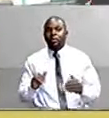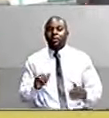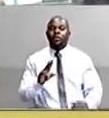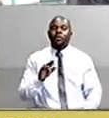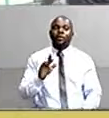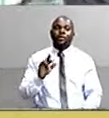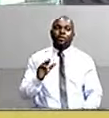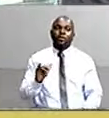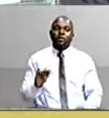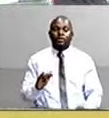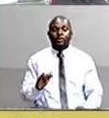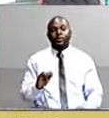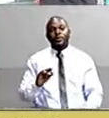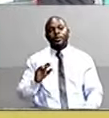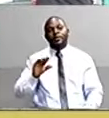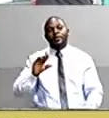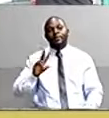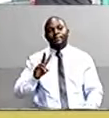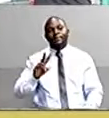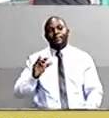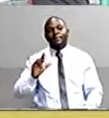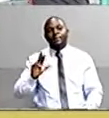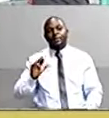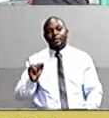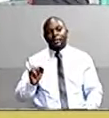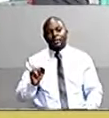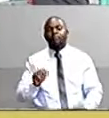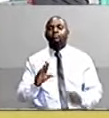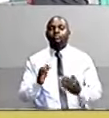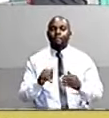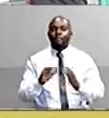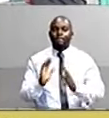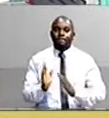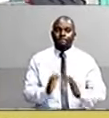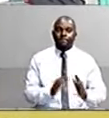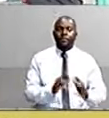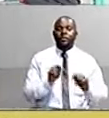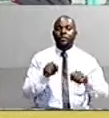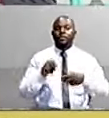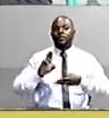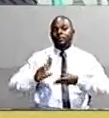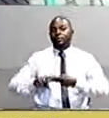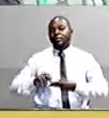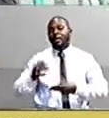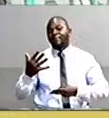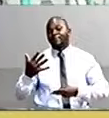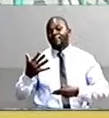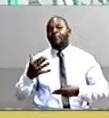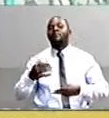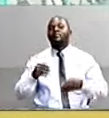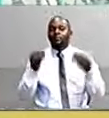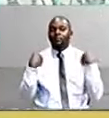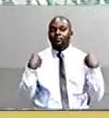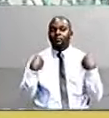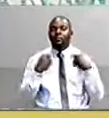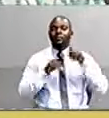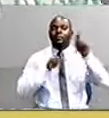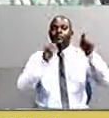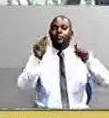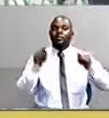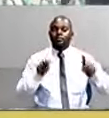defeated Sports Club Villa. More league action has been lined up this Friday, with five games to be played at different